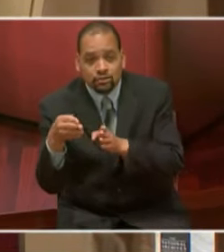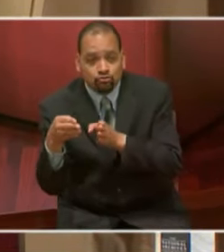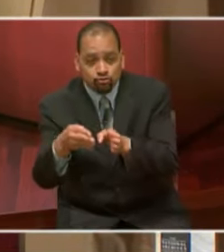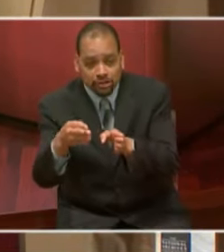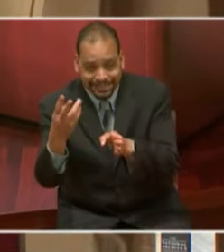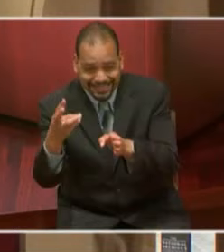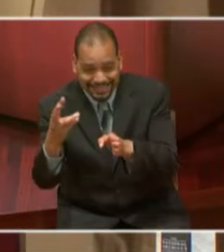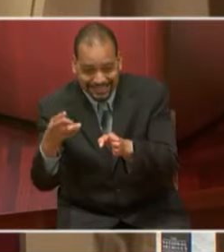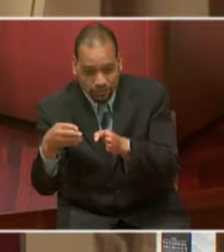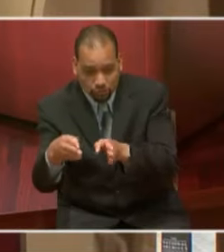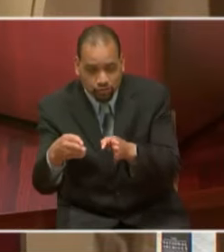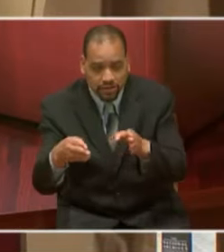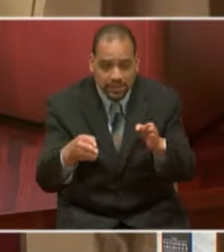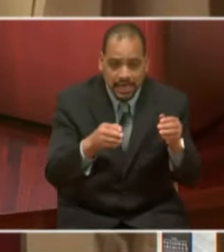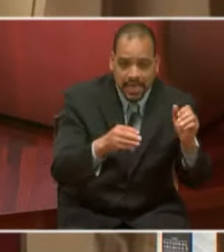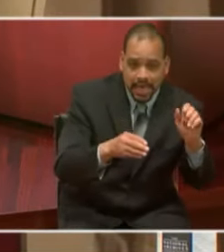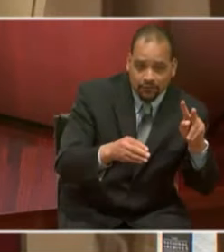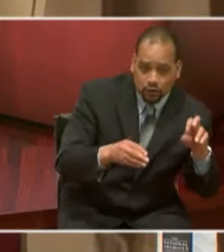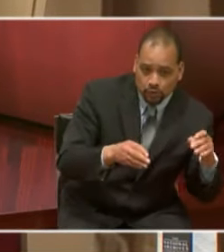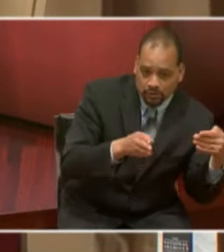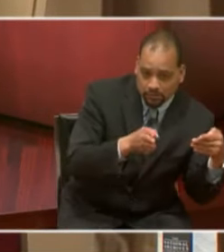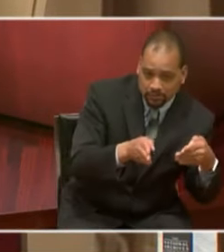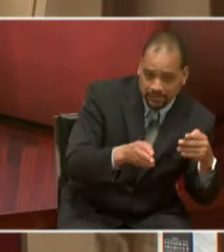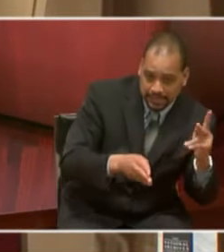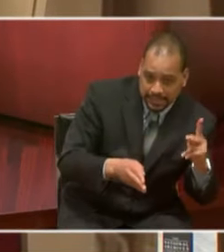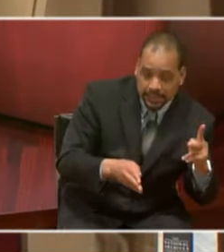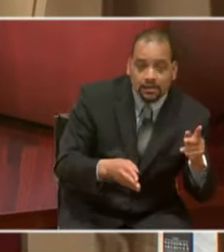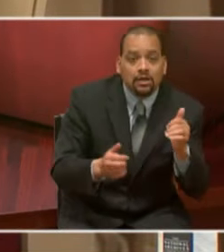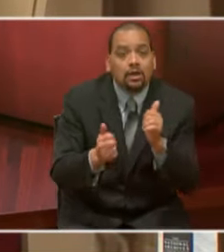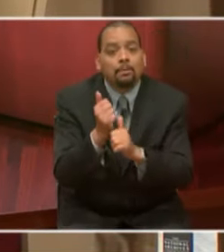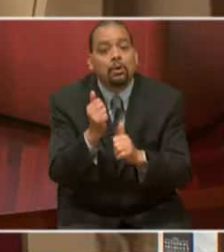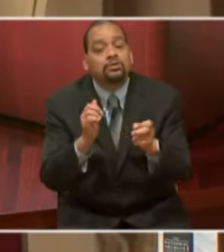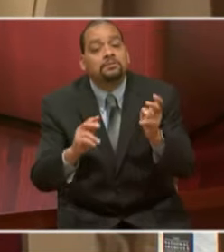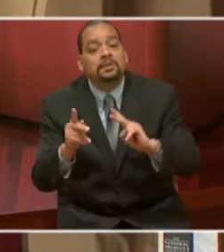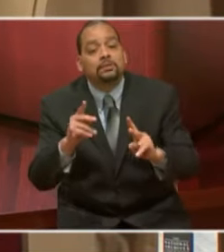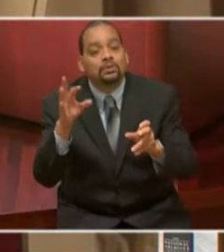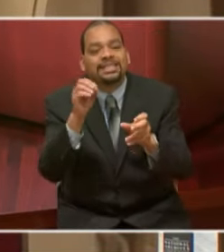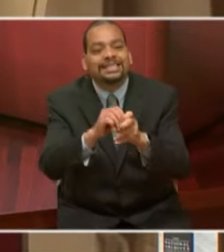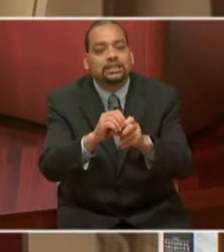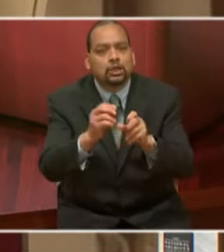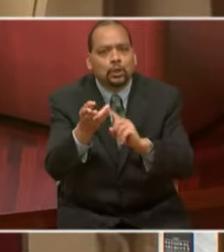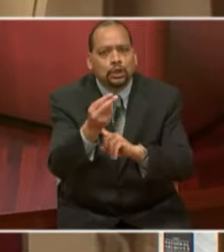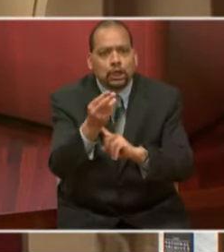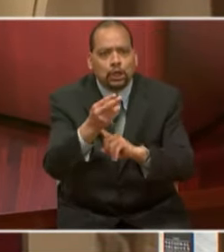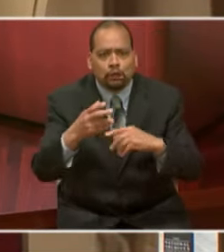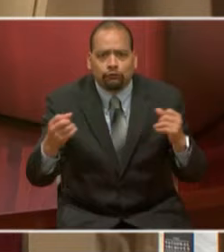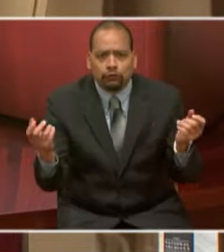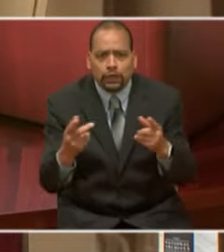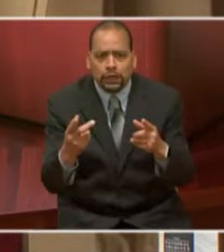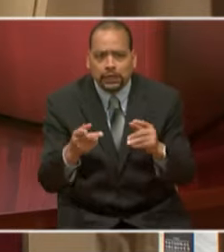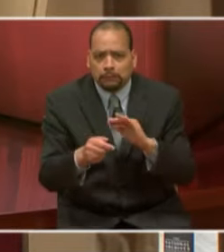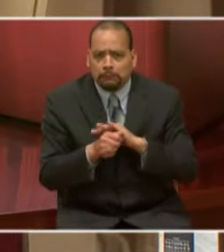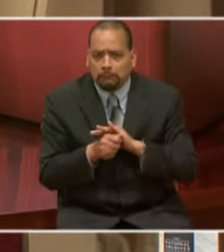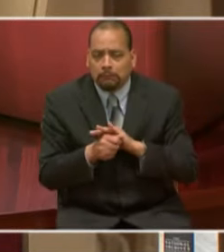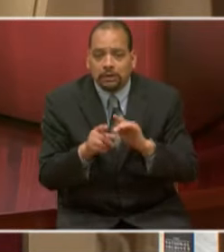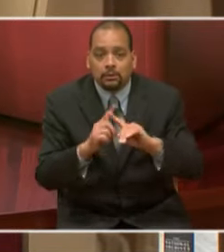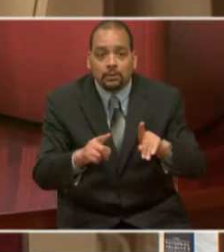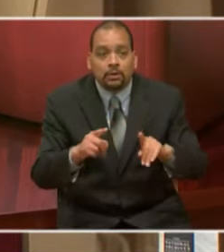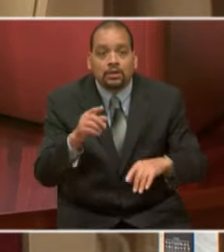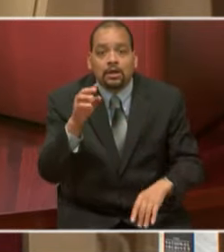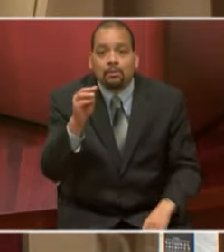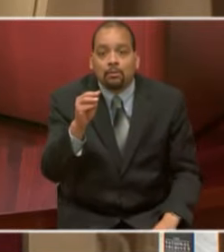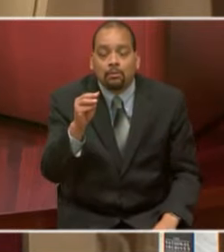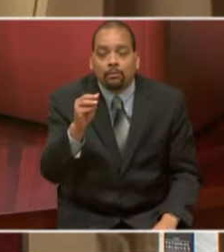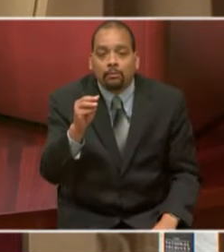if that is the end, if that is the goal, then the way must be one of love, one